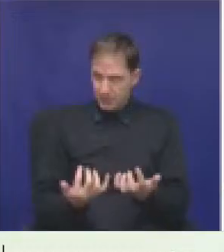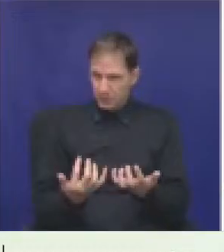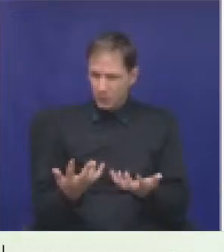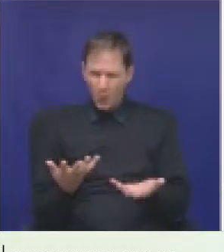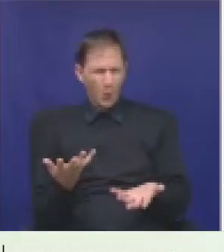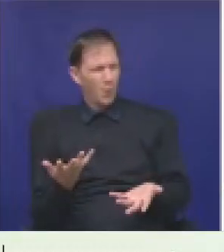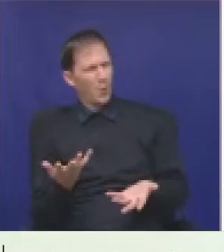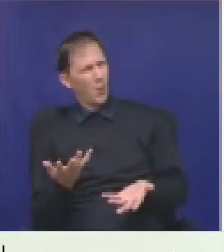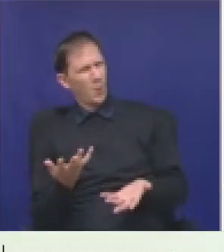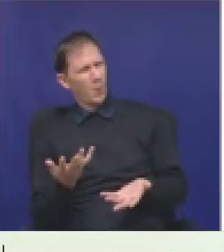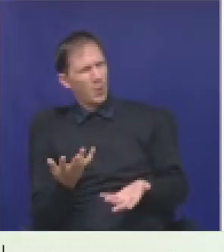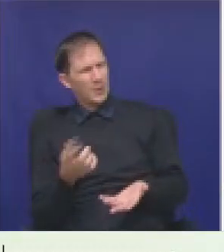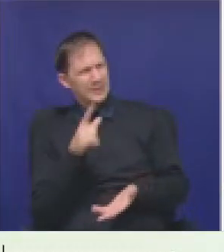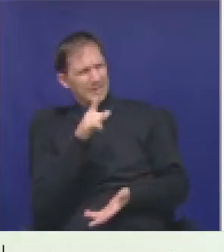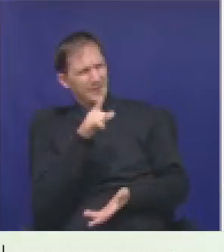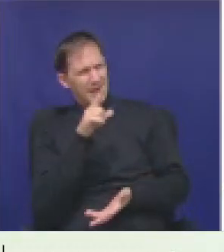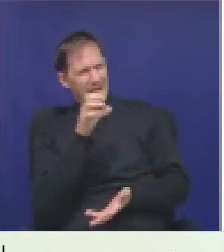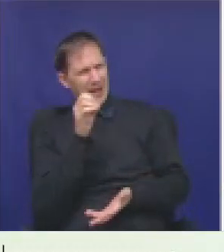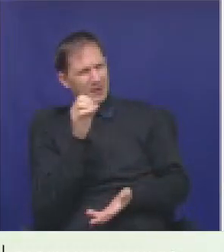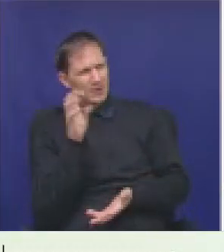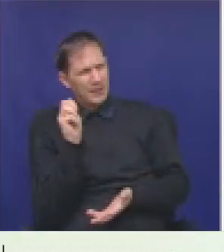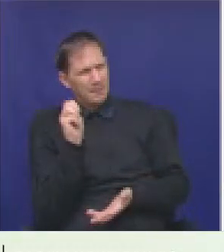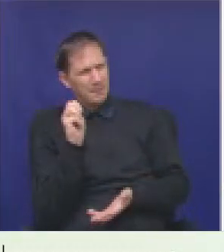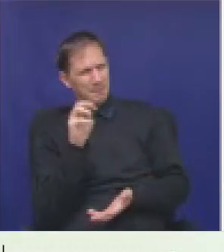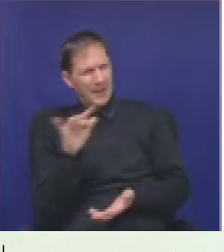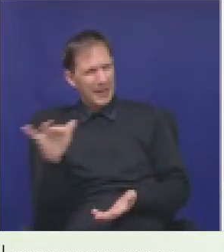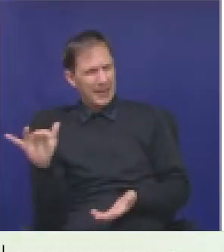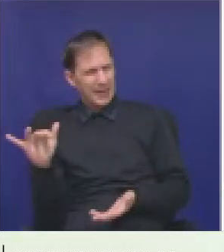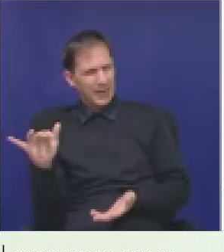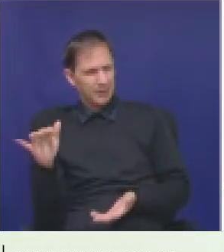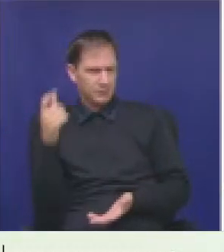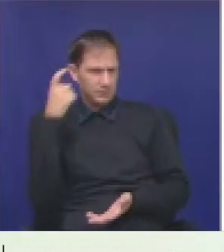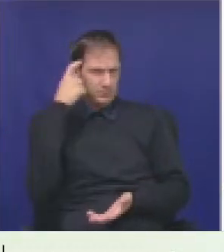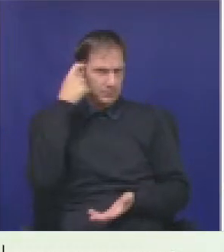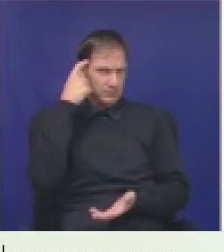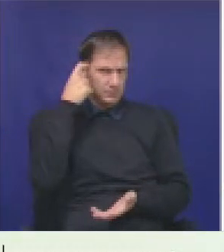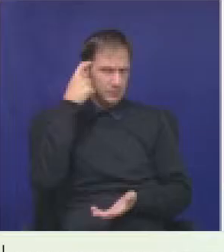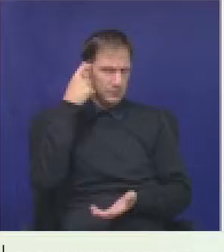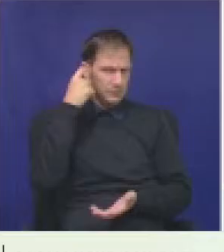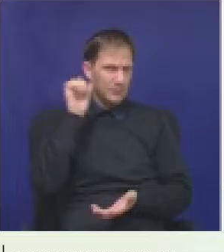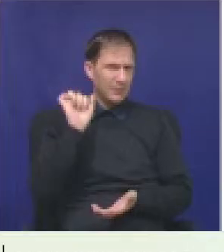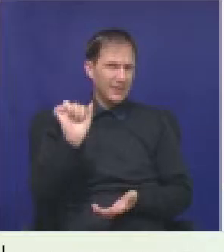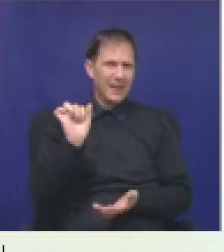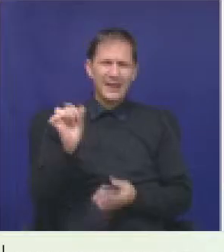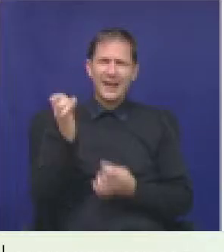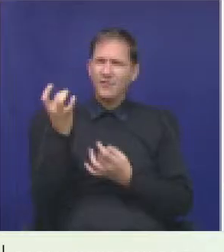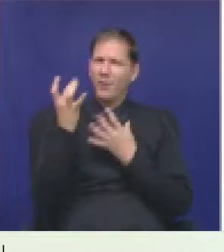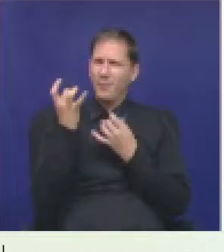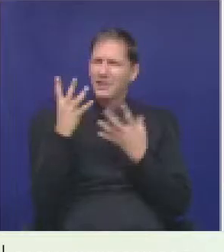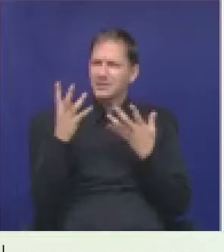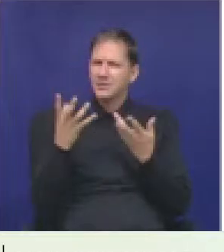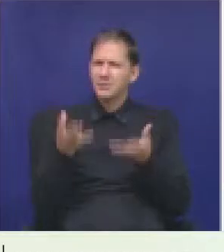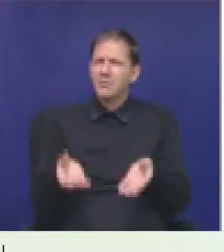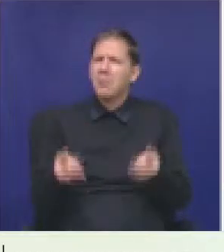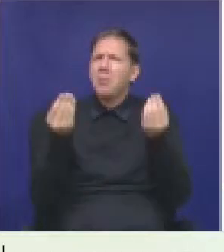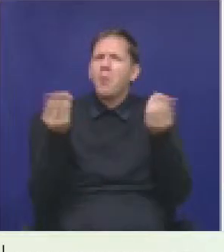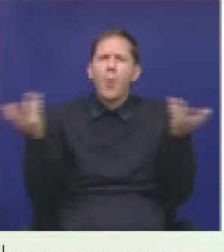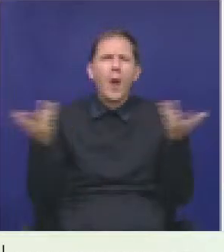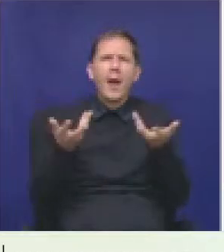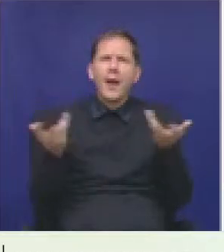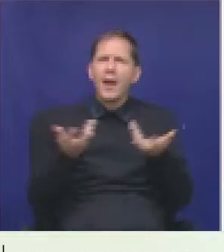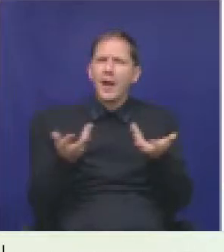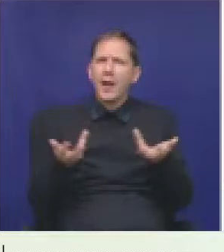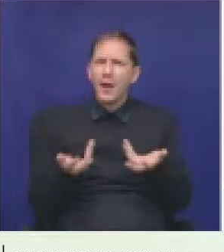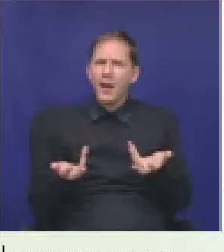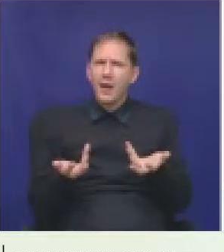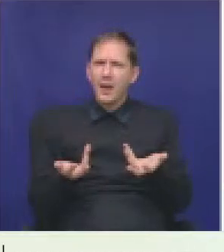about 700 million, it's again following what is said in the media, who we think and